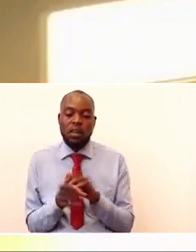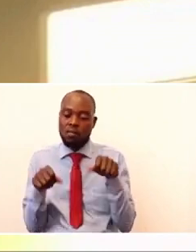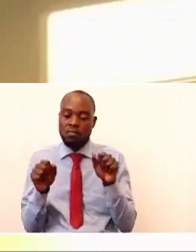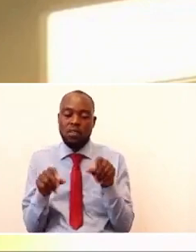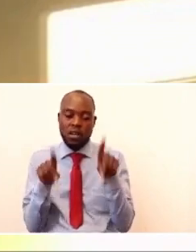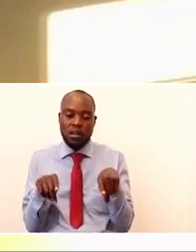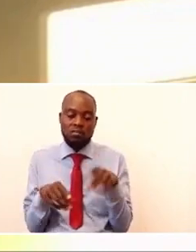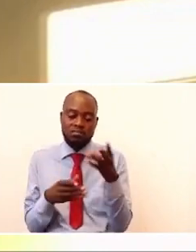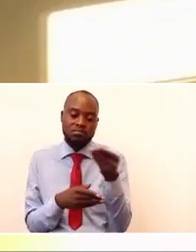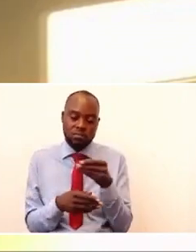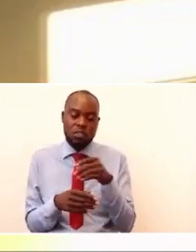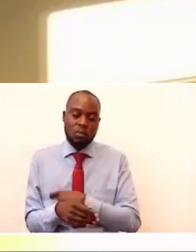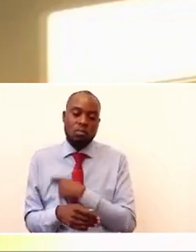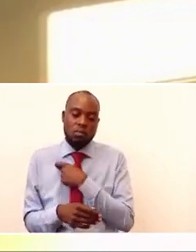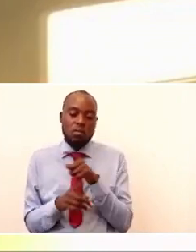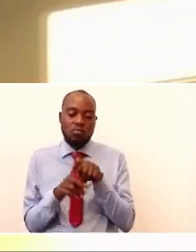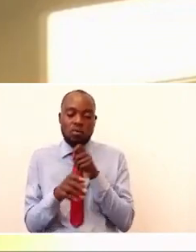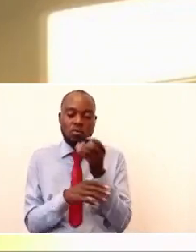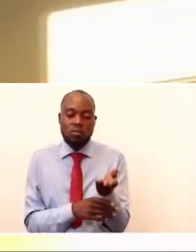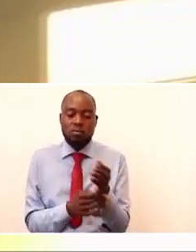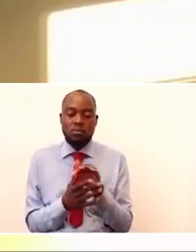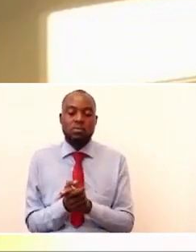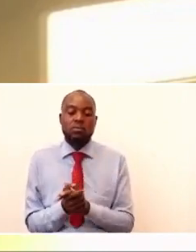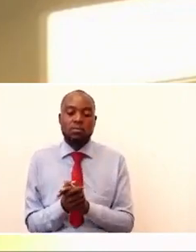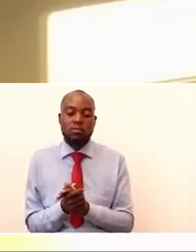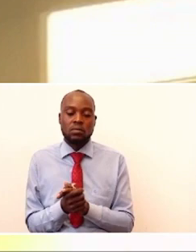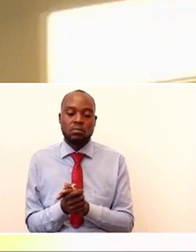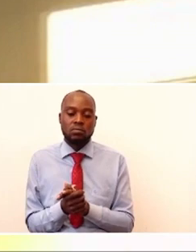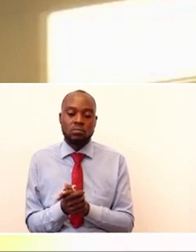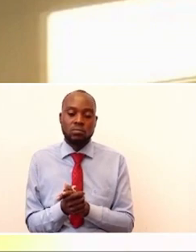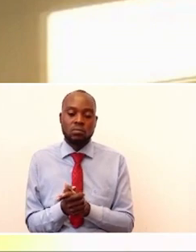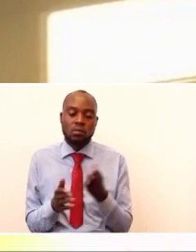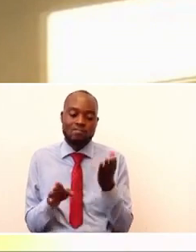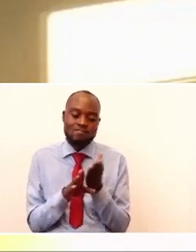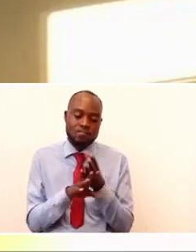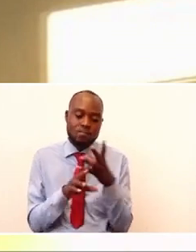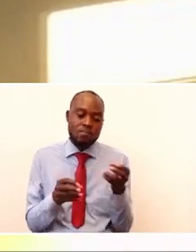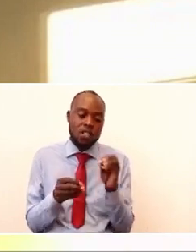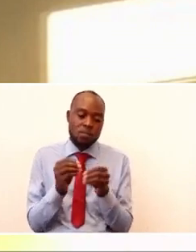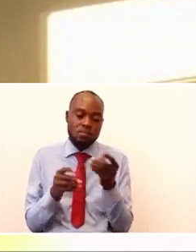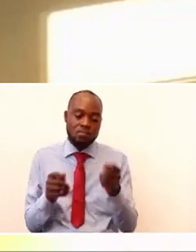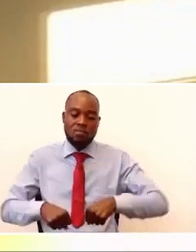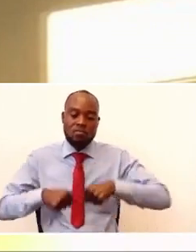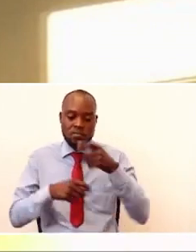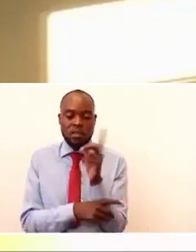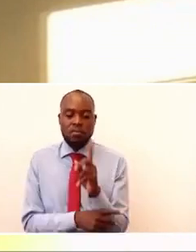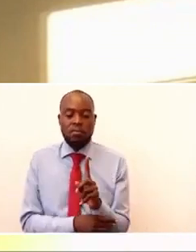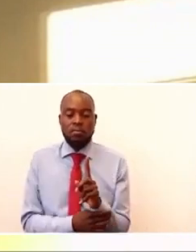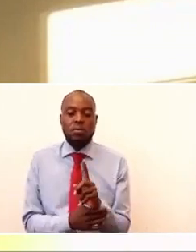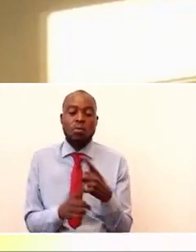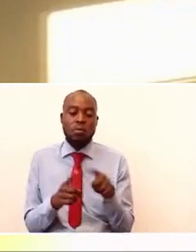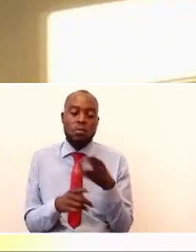richer and therefore benefit from digital transactions. Digital transactions by themselves will not make you much richer. They will help you a little bit, getting more